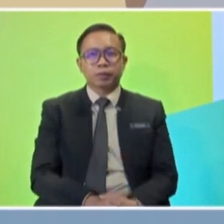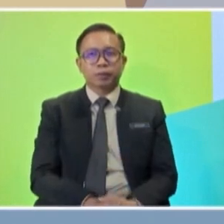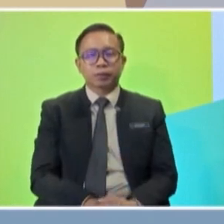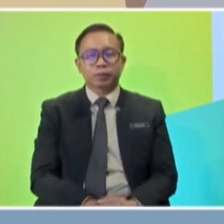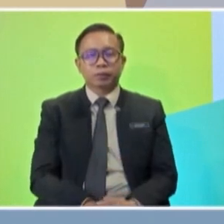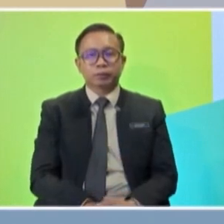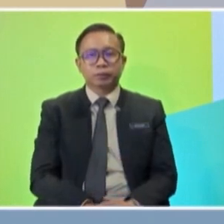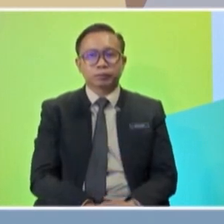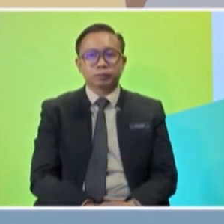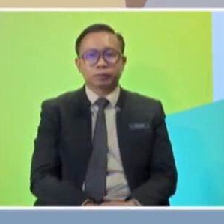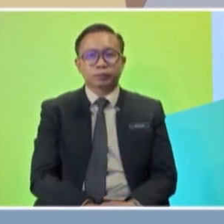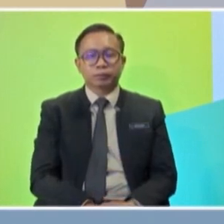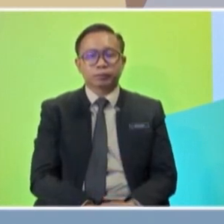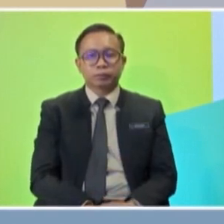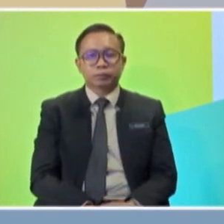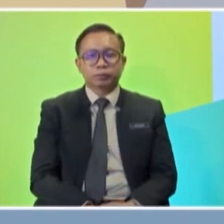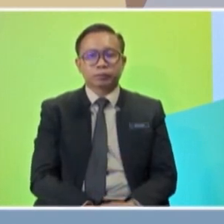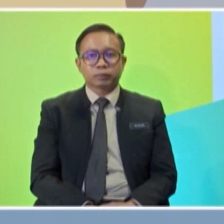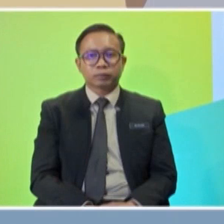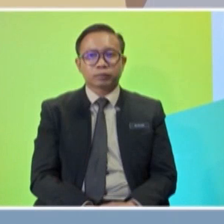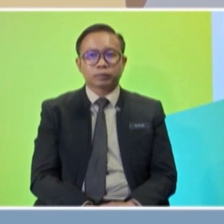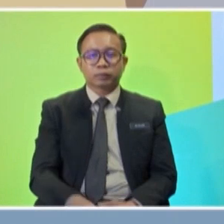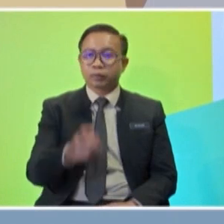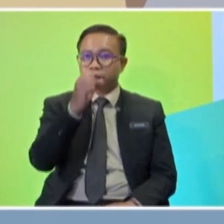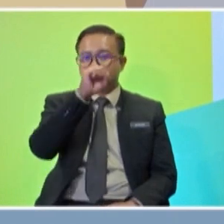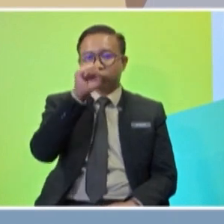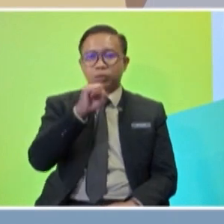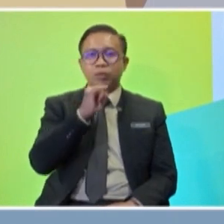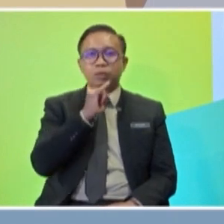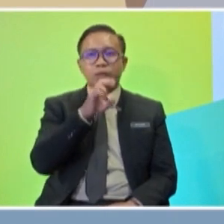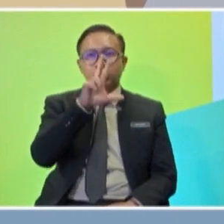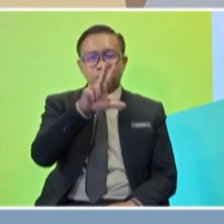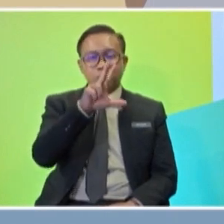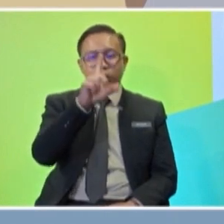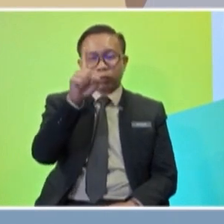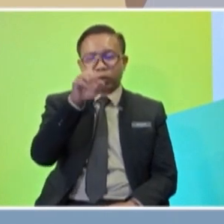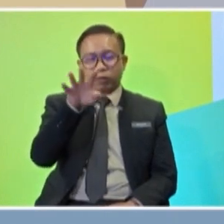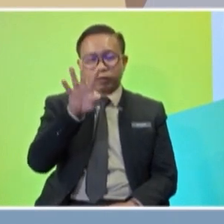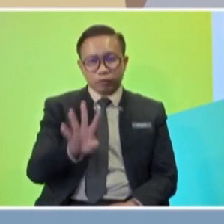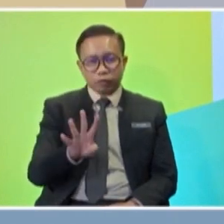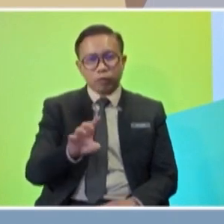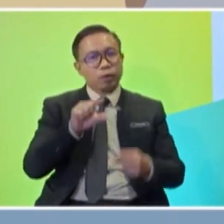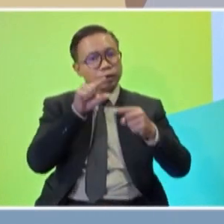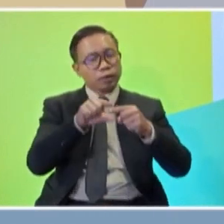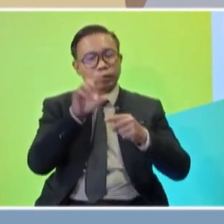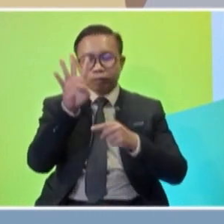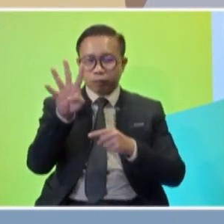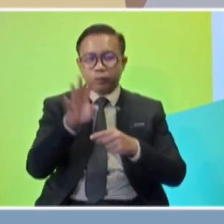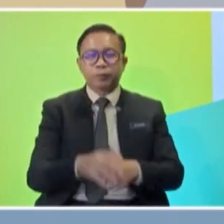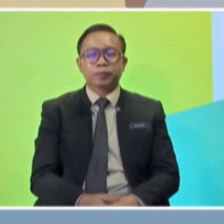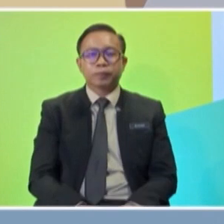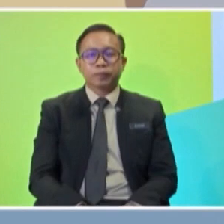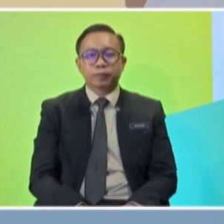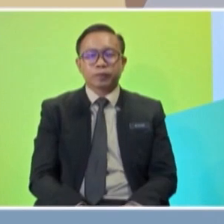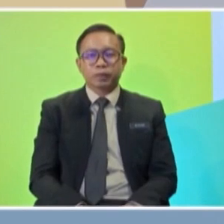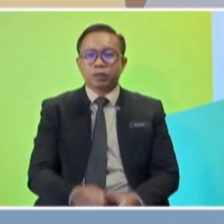Okay. Alright. So the question 3, 1 over 4 divided by 4.